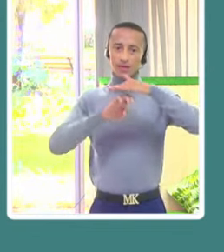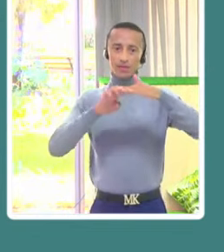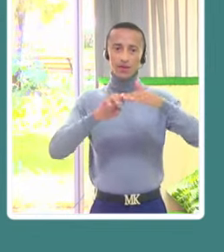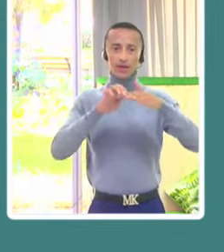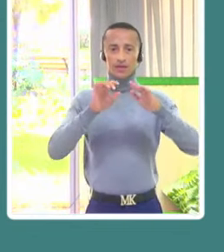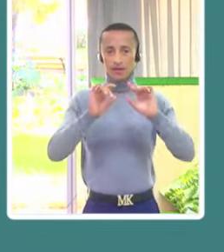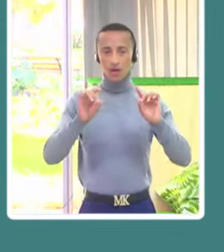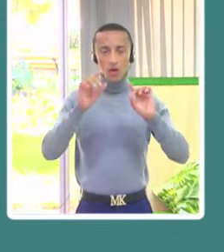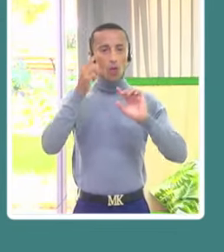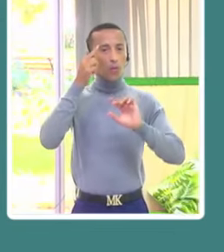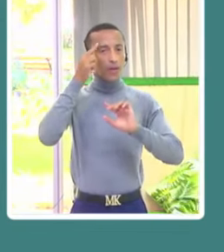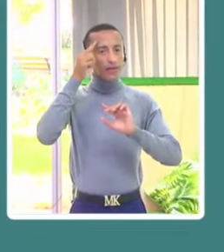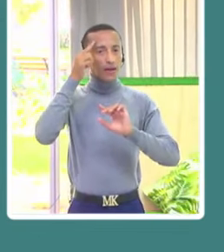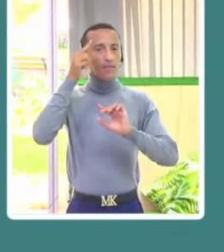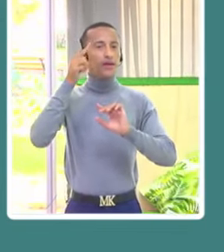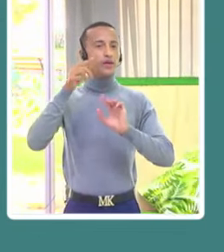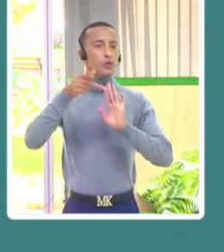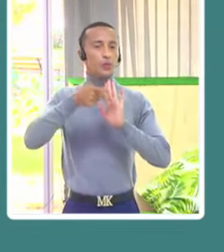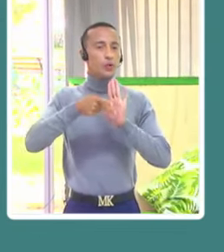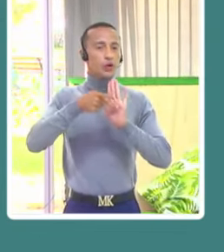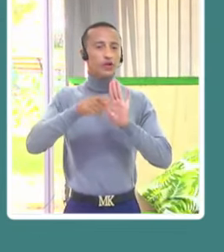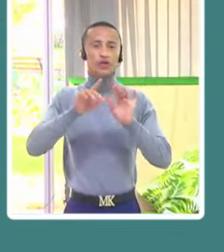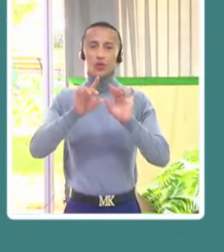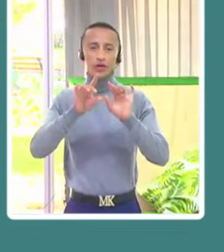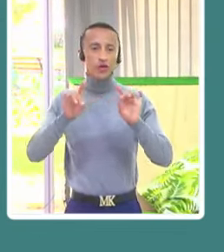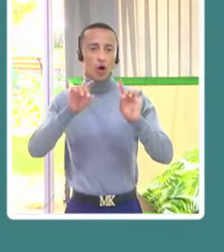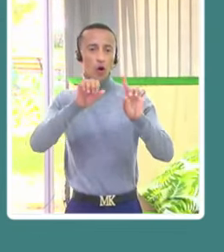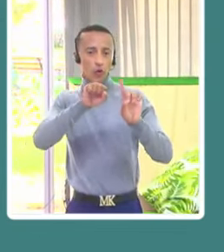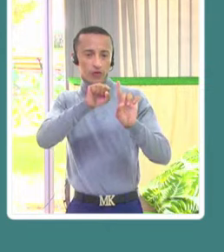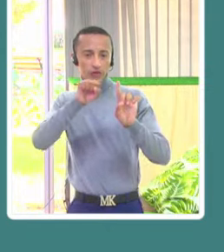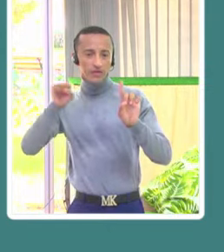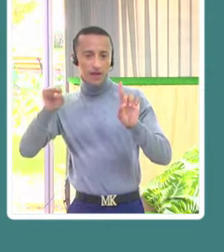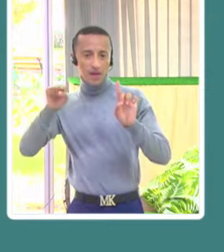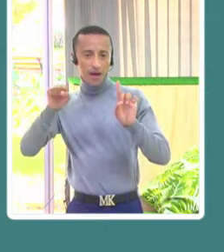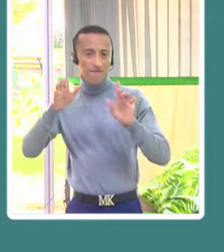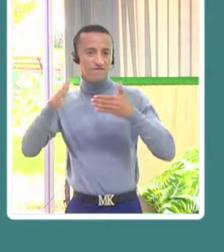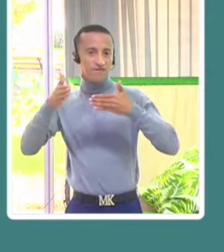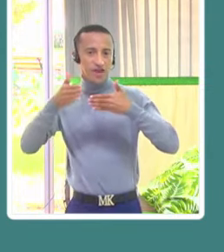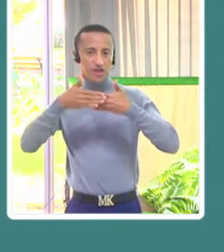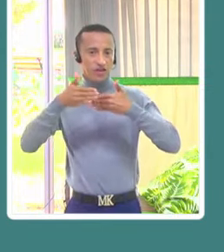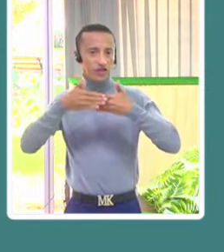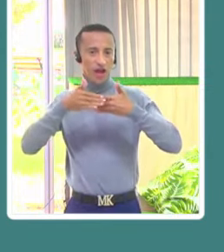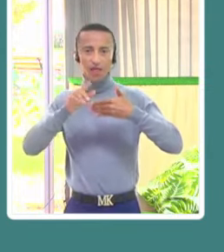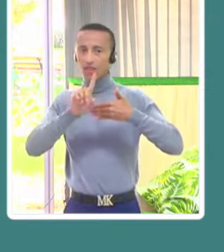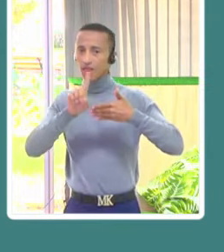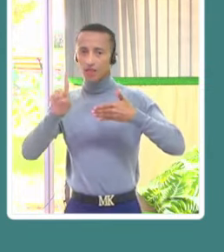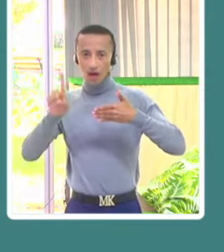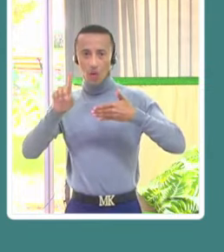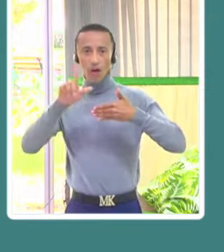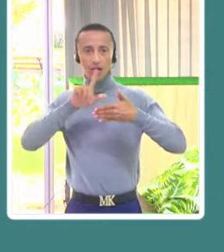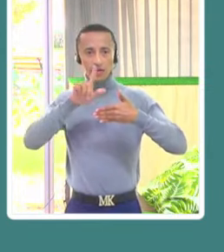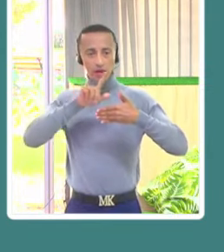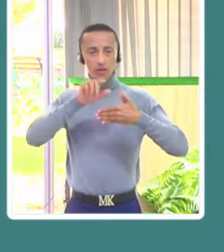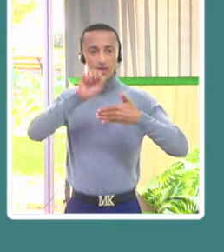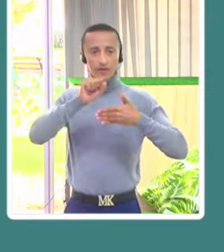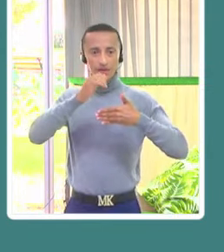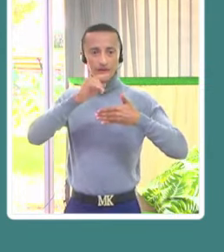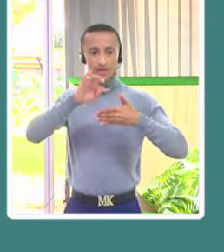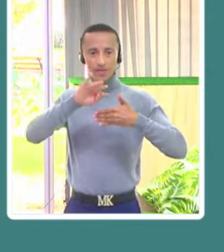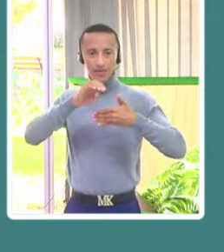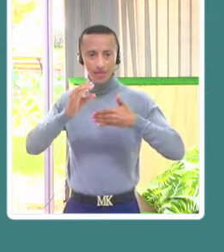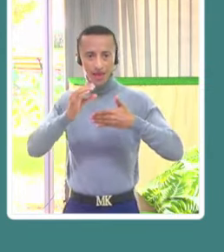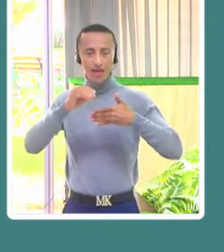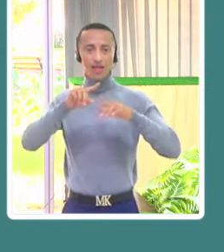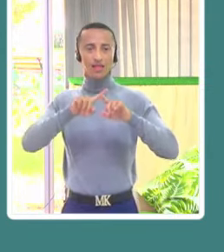The idea is to have what we call a stack. A stack on the left-hand side is the classic definition.